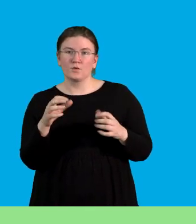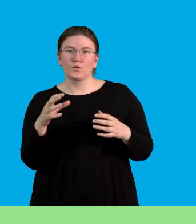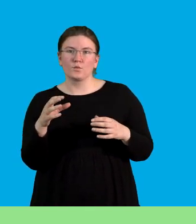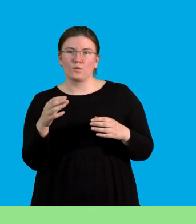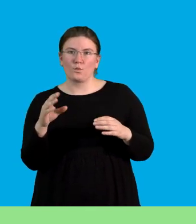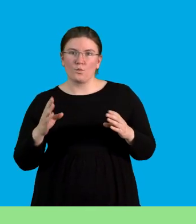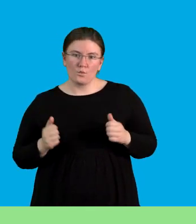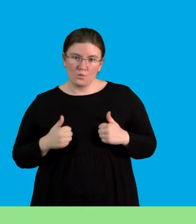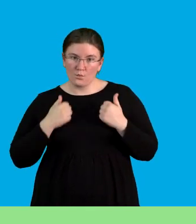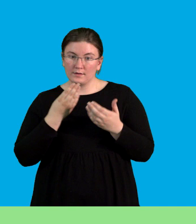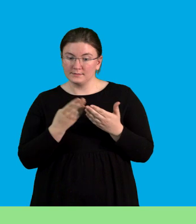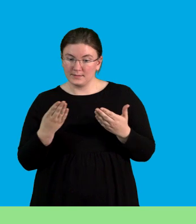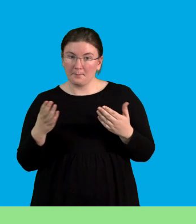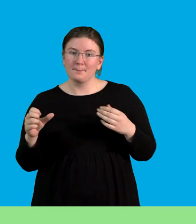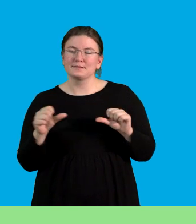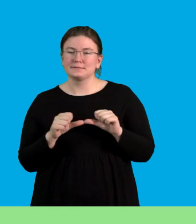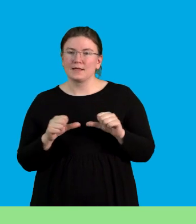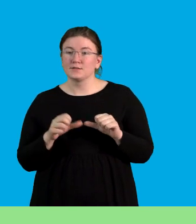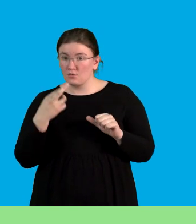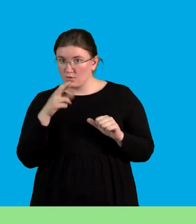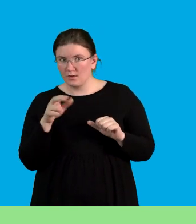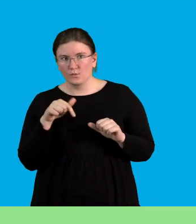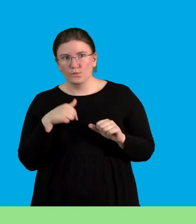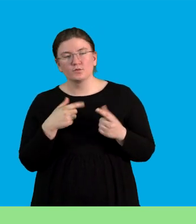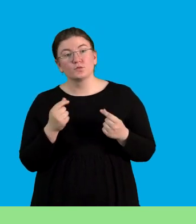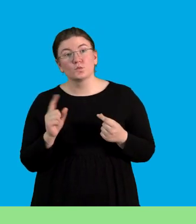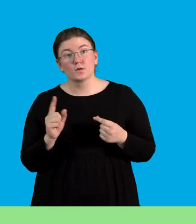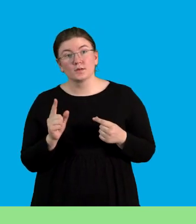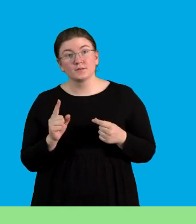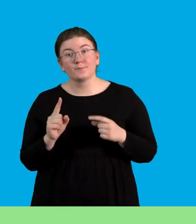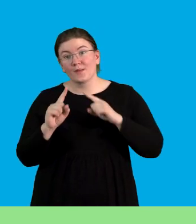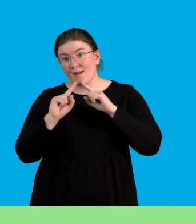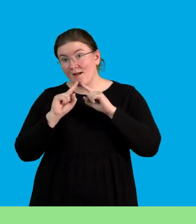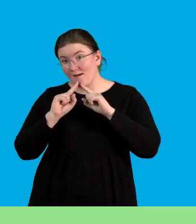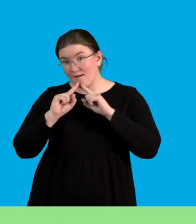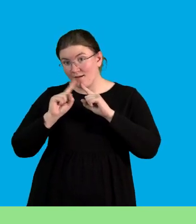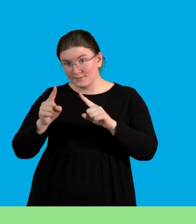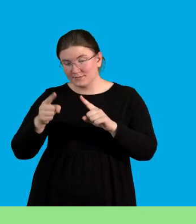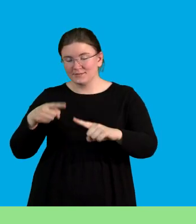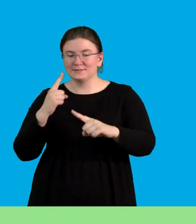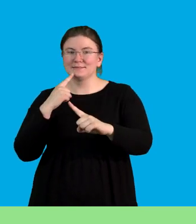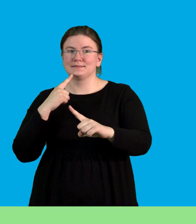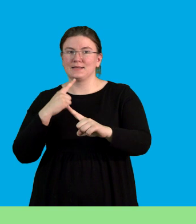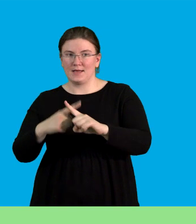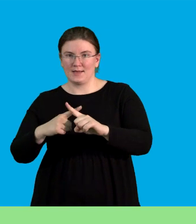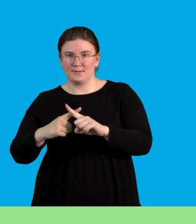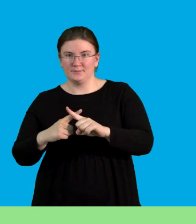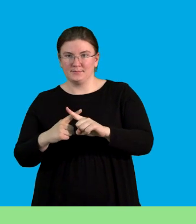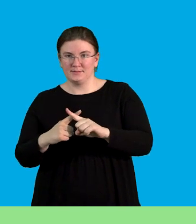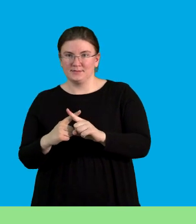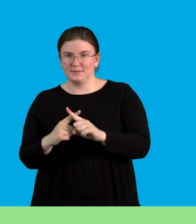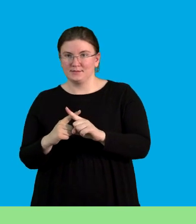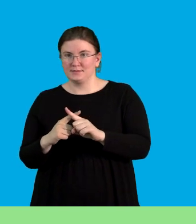the organism. So to find the actual size of the organism, you are supposed to take your answer and multiply it by the